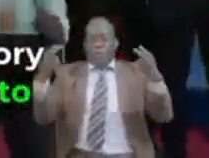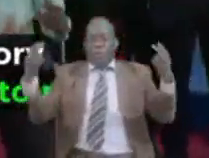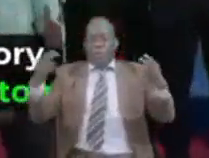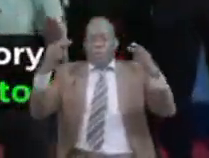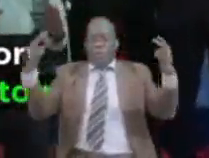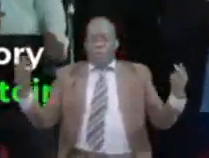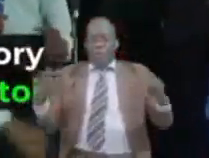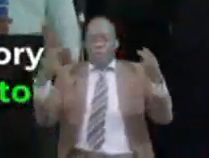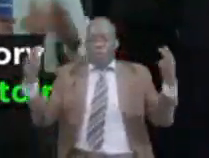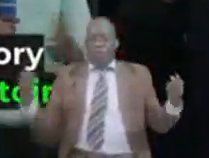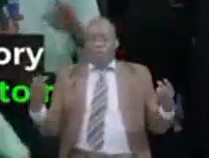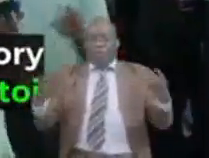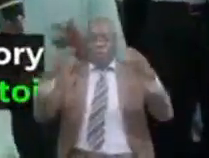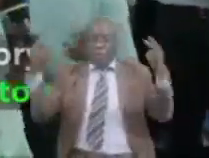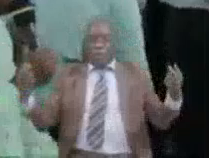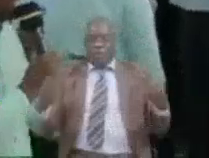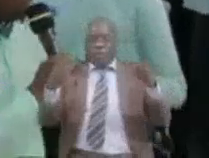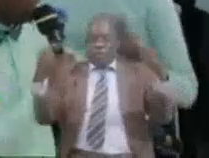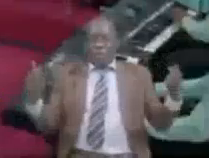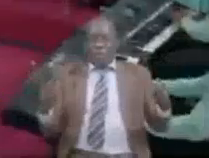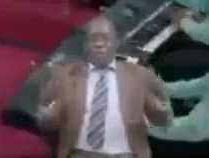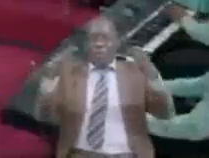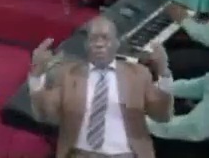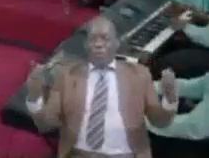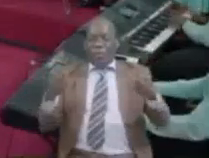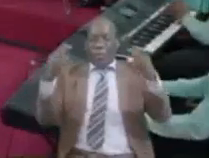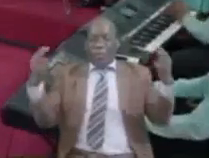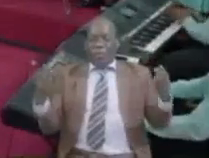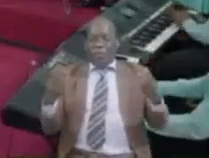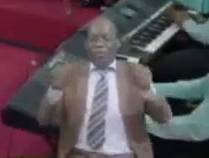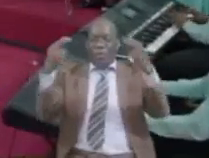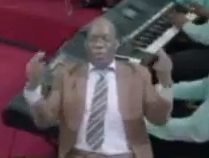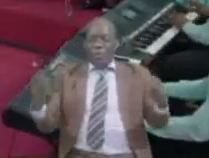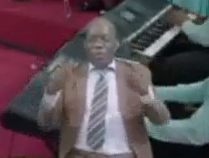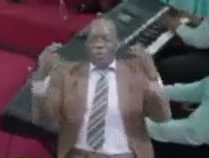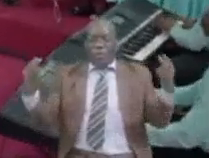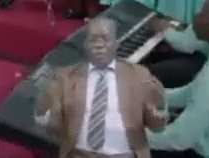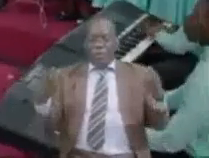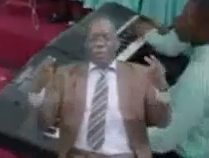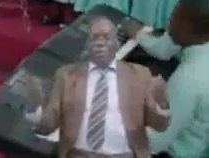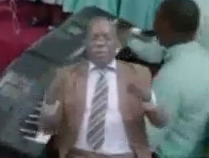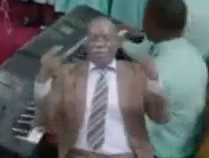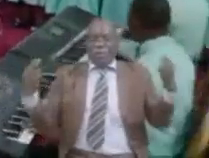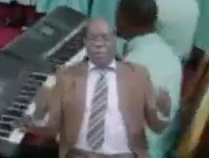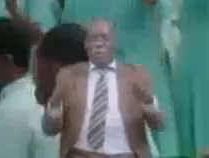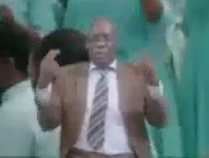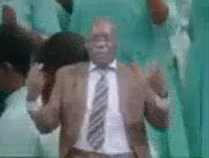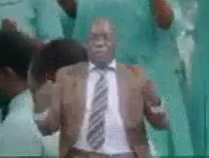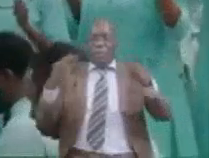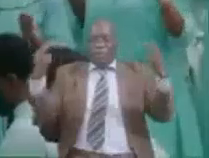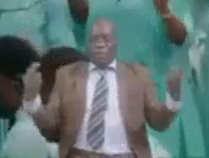Say victory in every area of your life, anywhere that